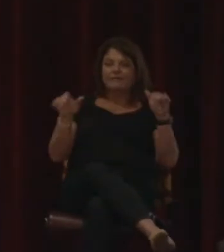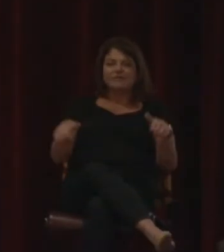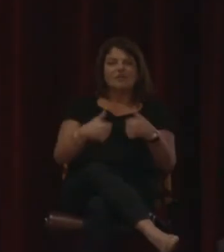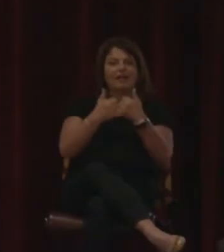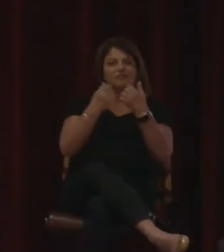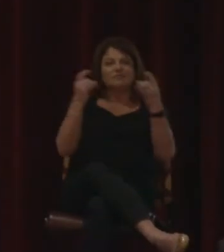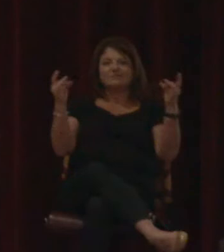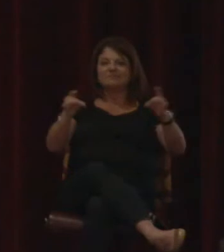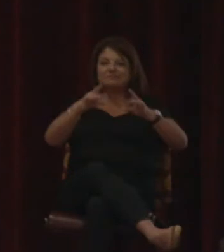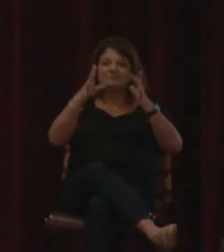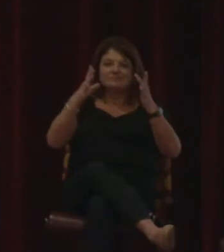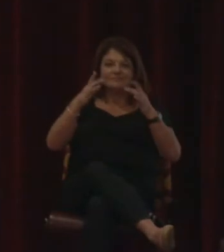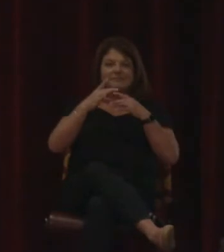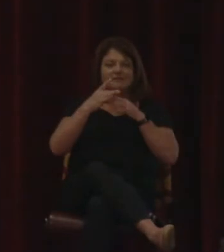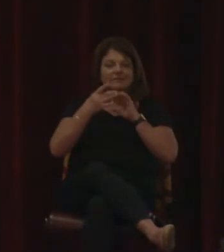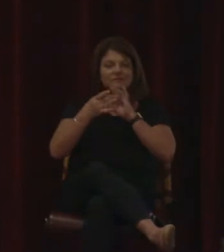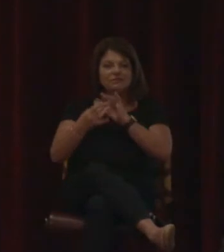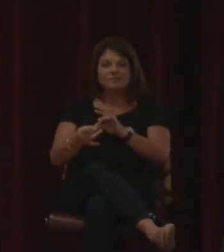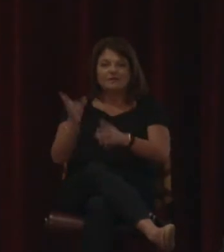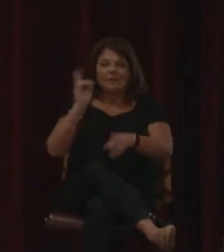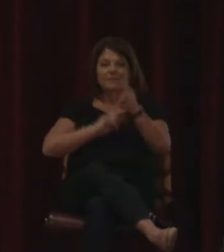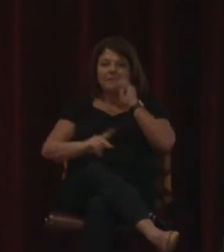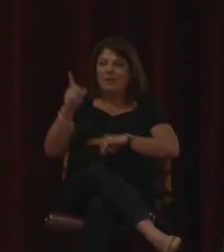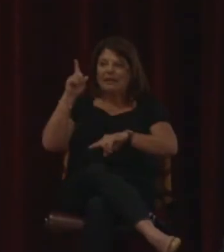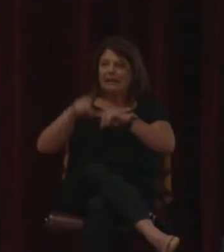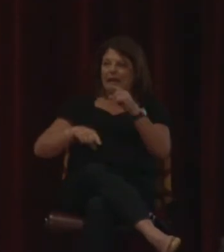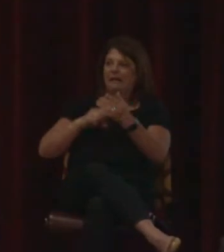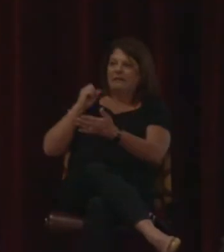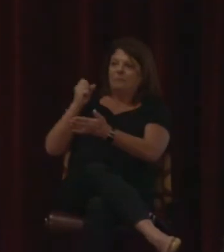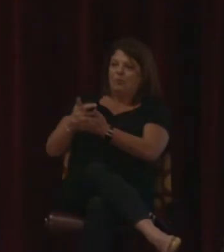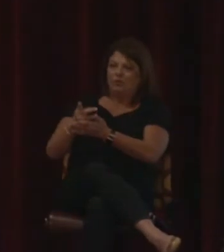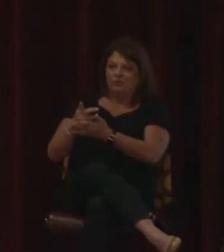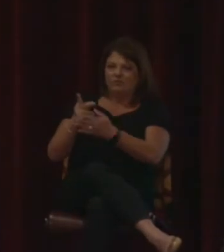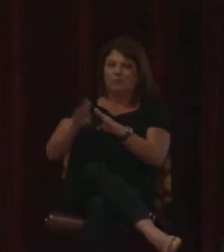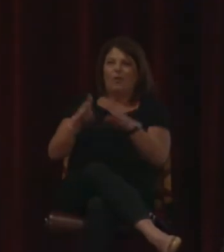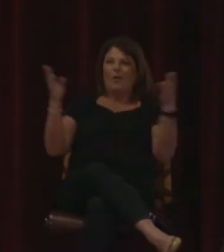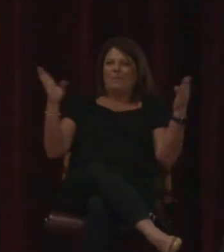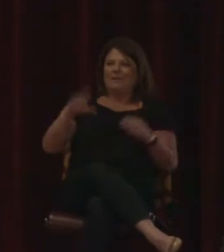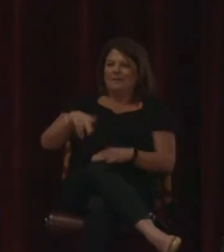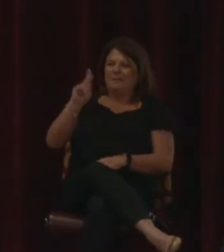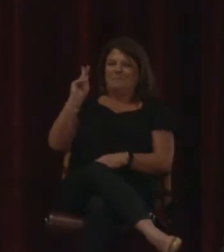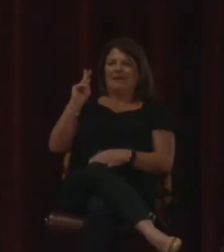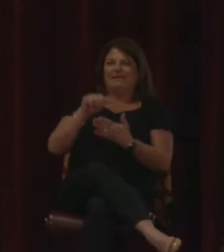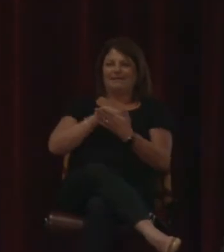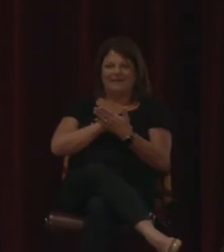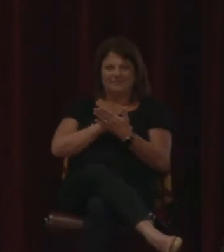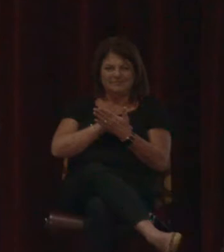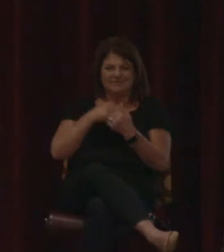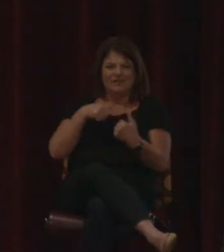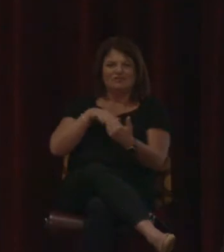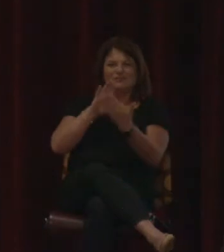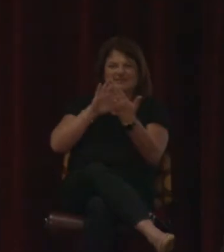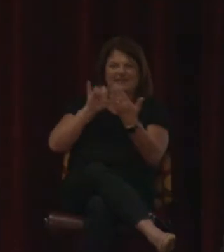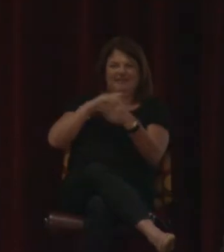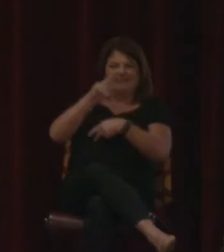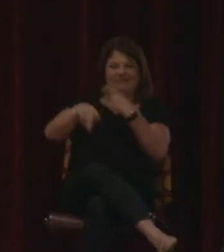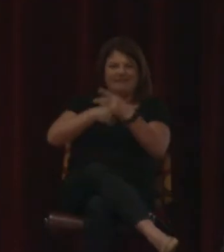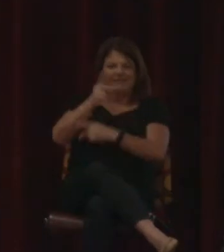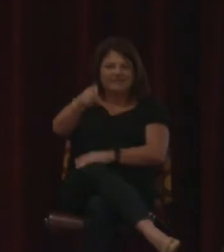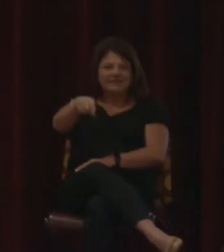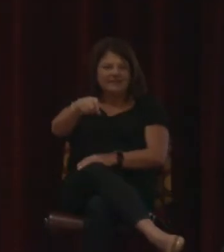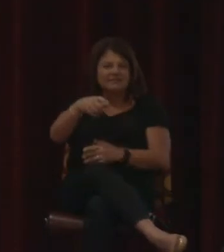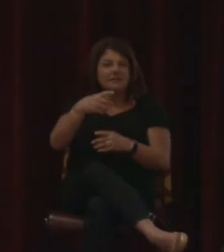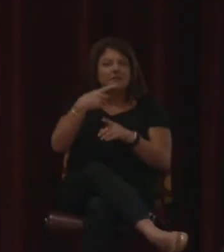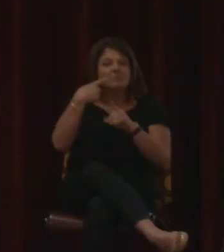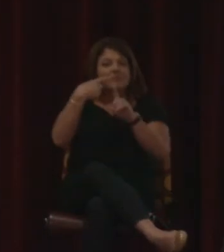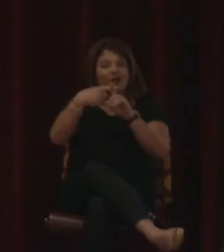in terms of people who cannot get approved for opening a bank account, addressing those needs as well as